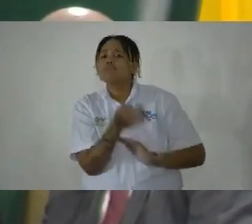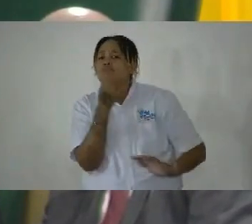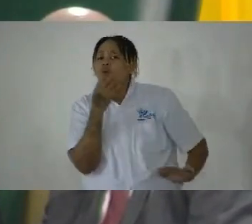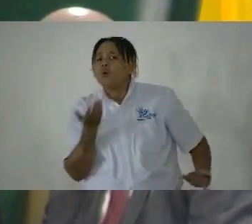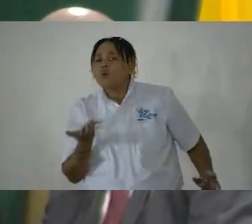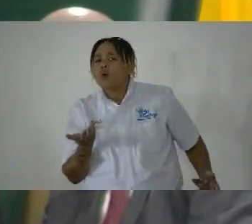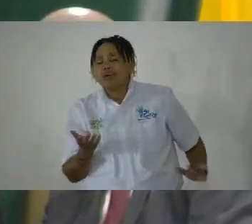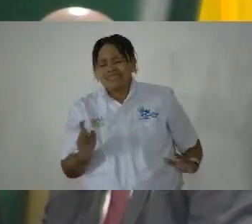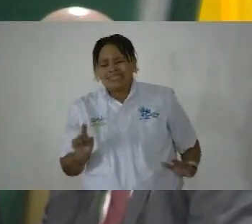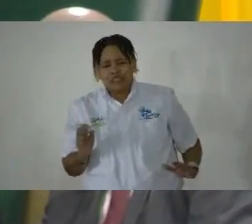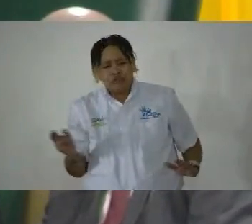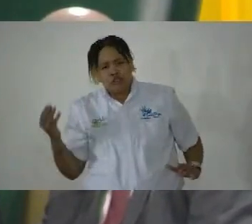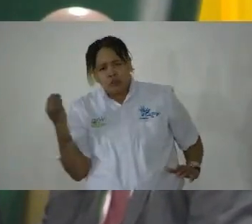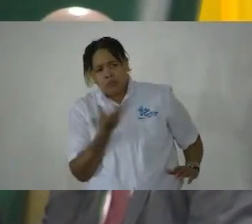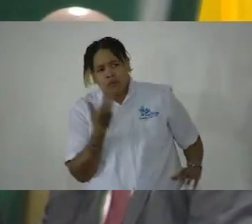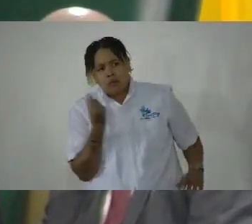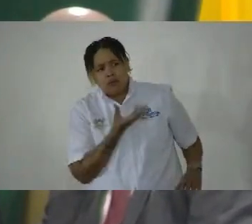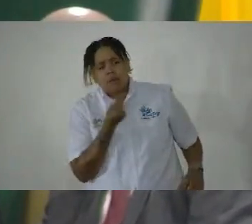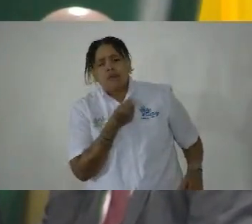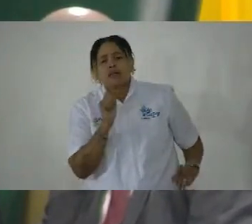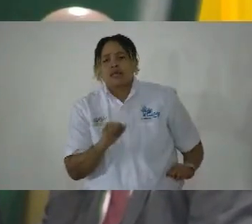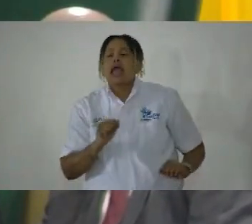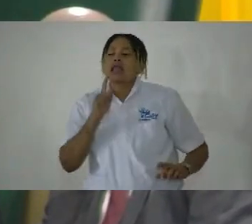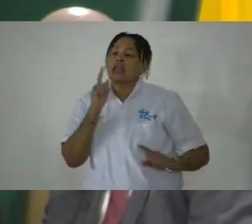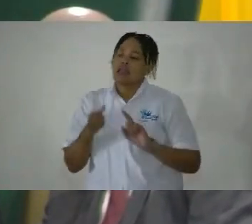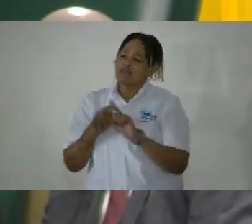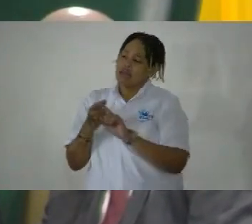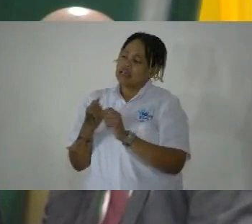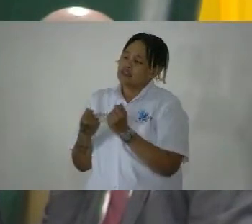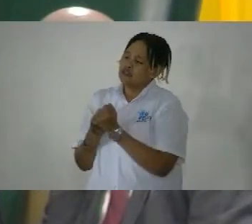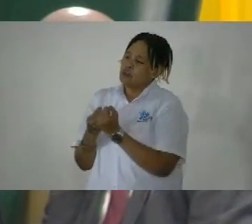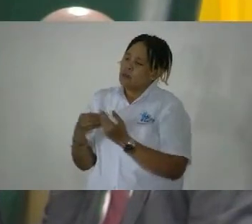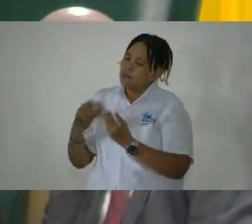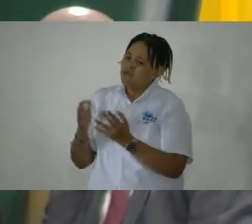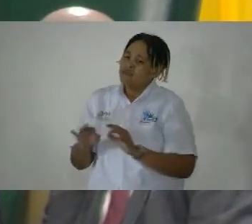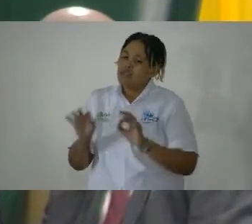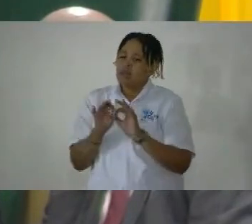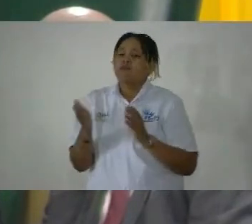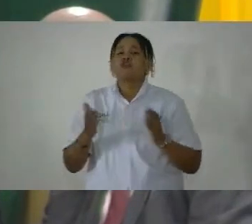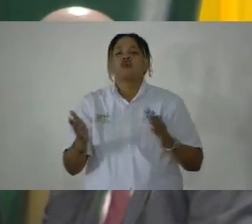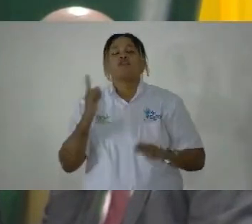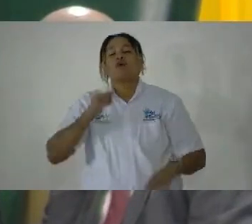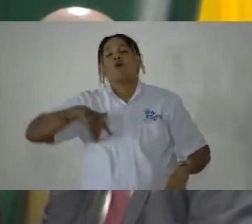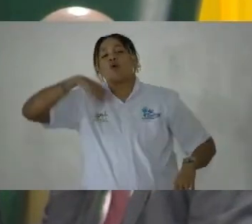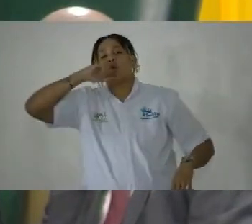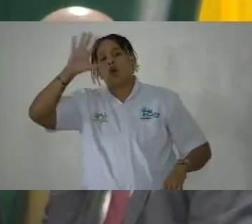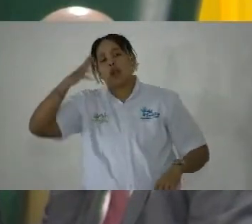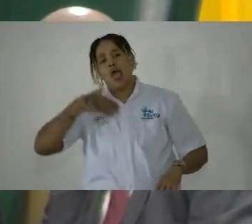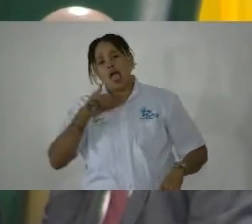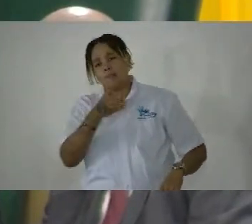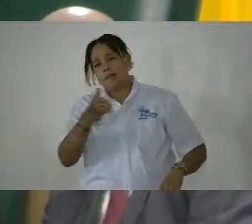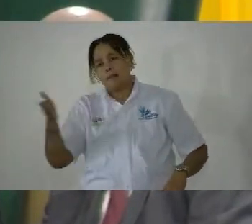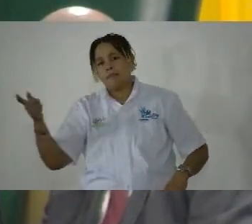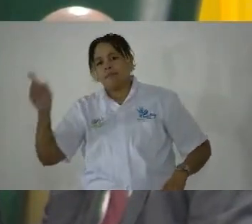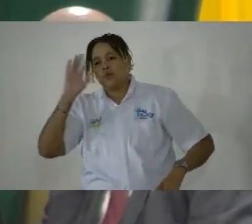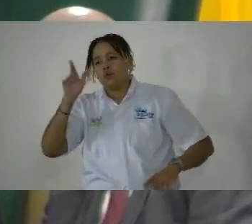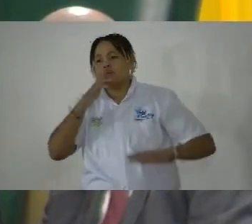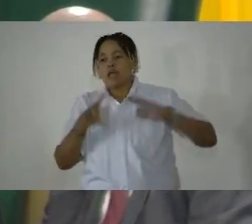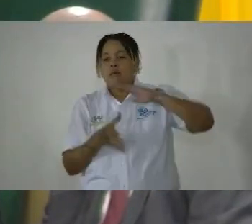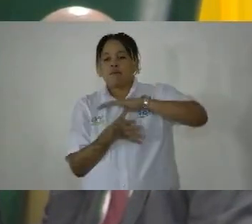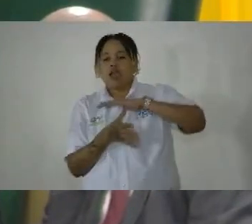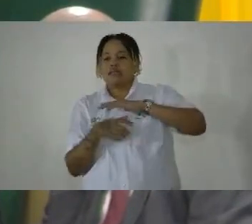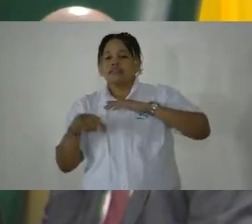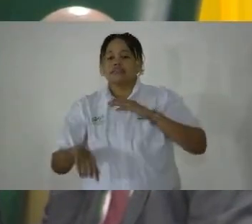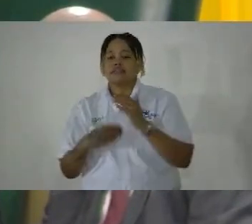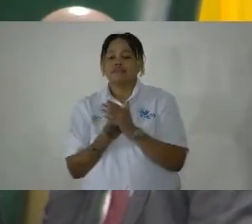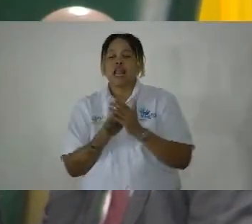additional resources needed so that it can effectively provide critical services to our seniors, and this will be a priority in